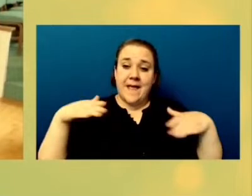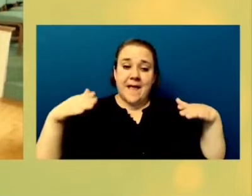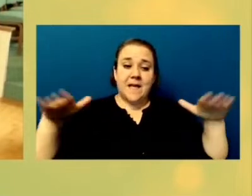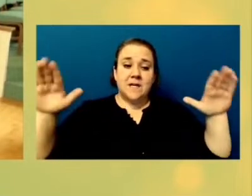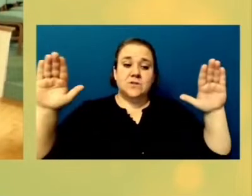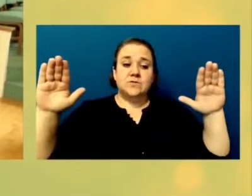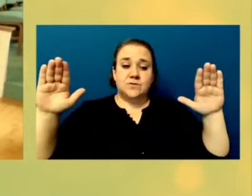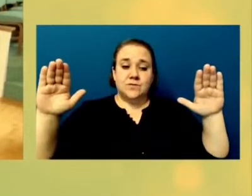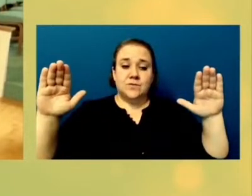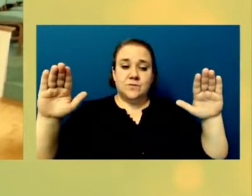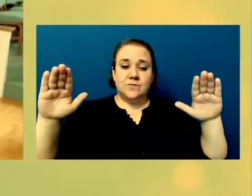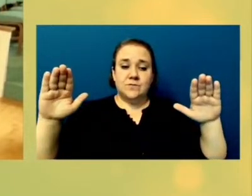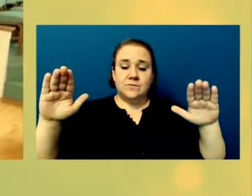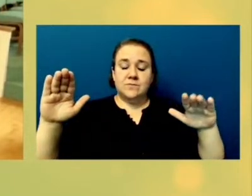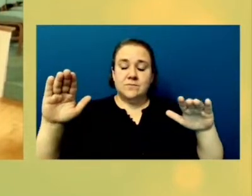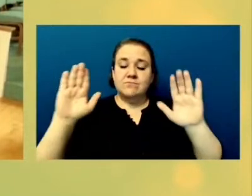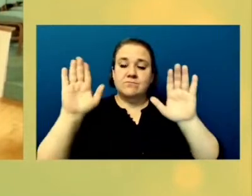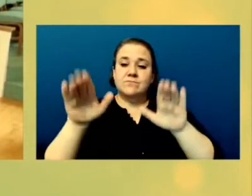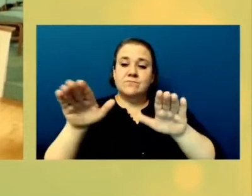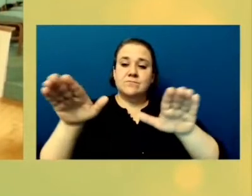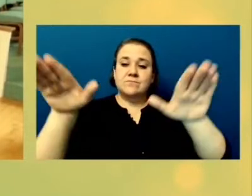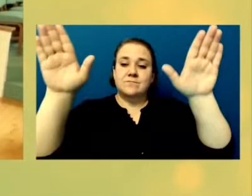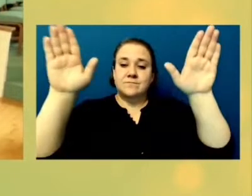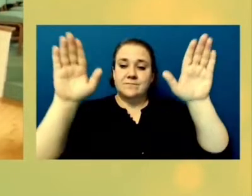hovering over the breathless sky.